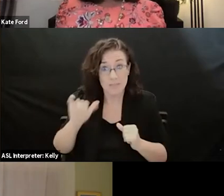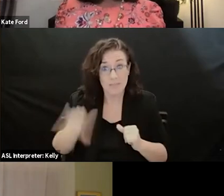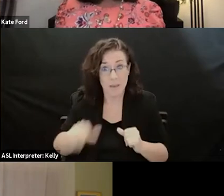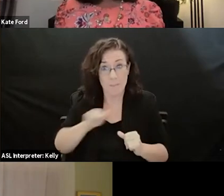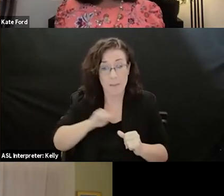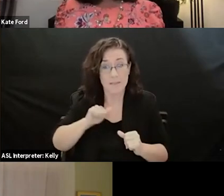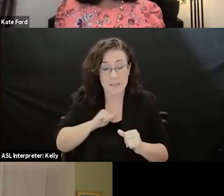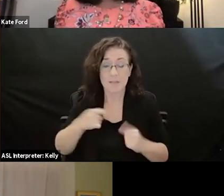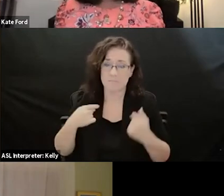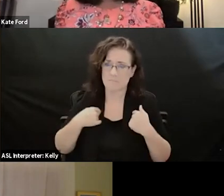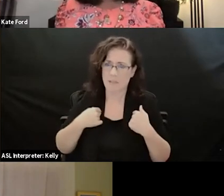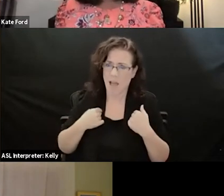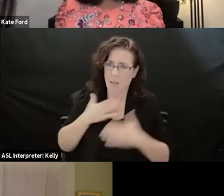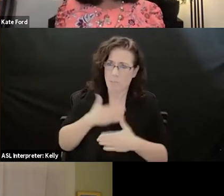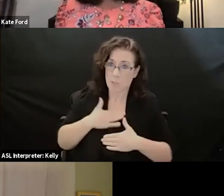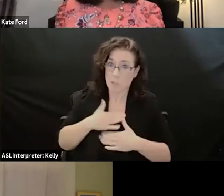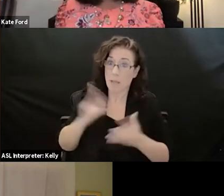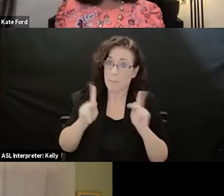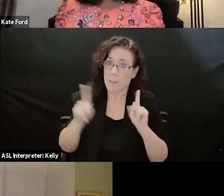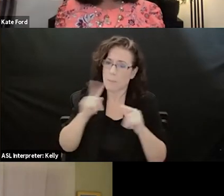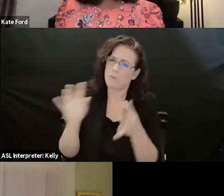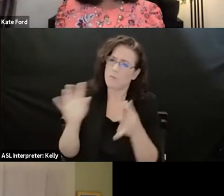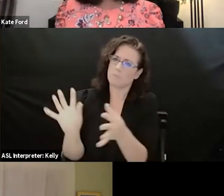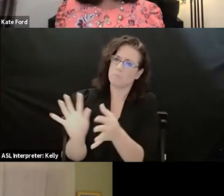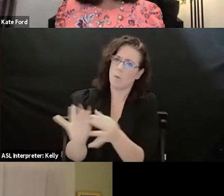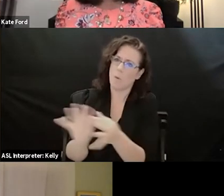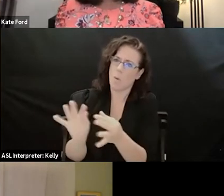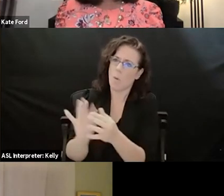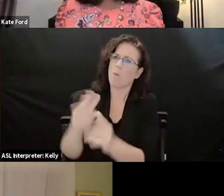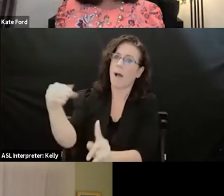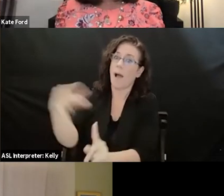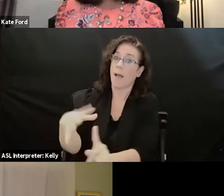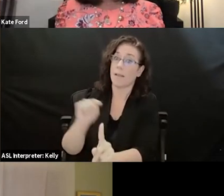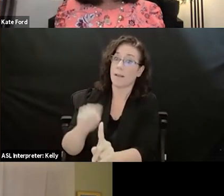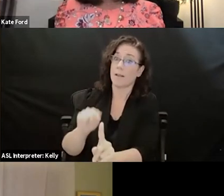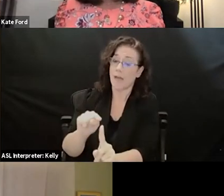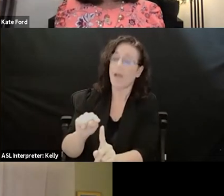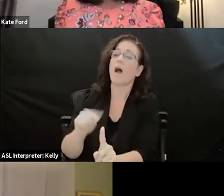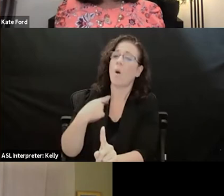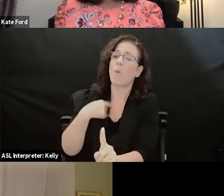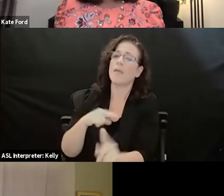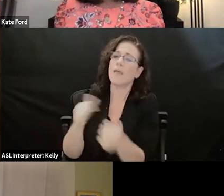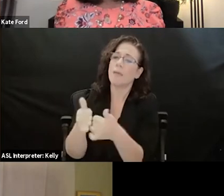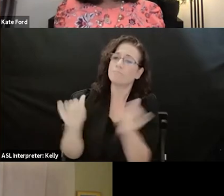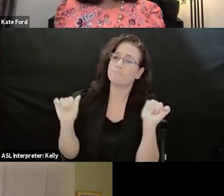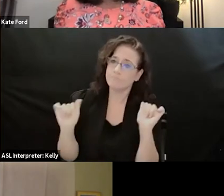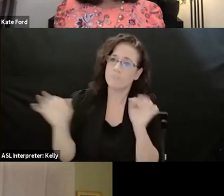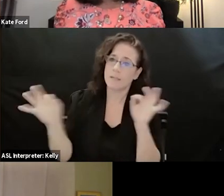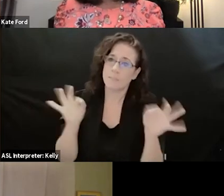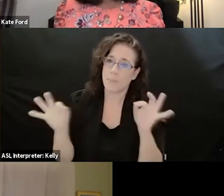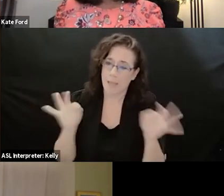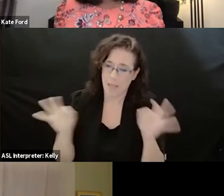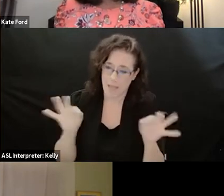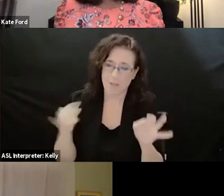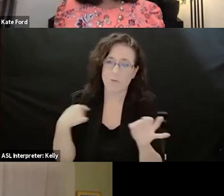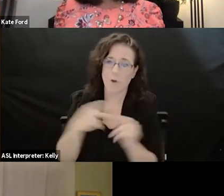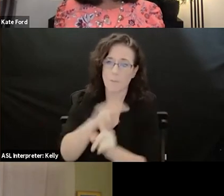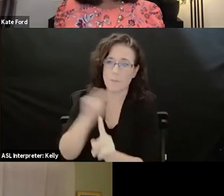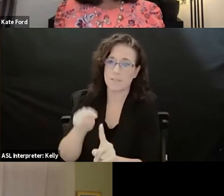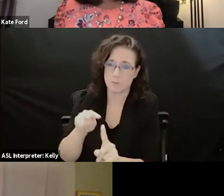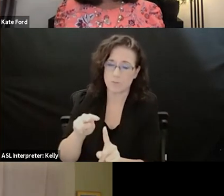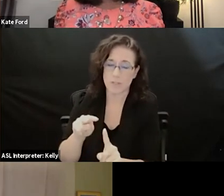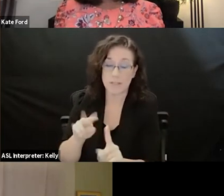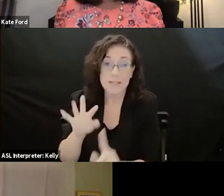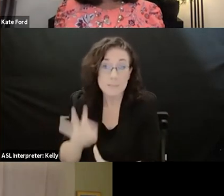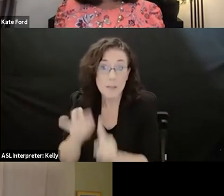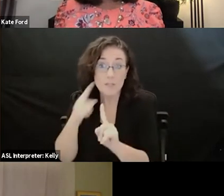for raising this so that we can have the opportunity to uh explain the value of this communication especially in a time of crisis that you have to